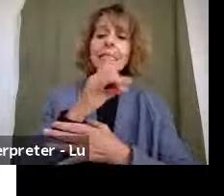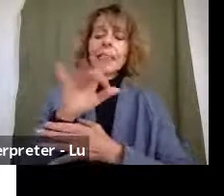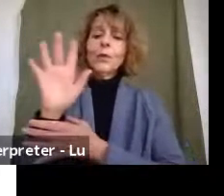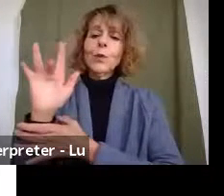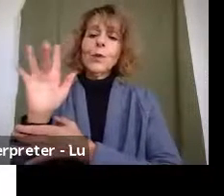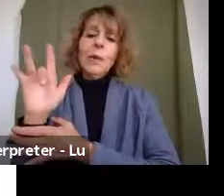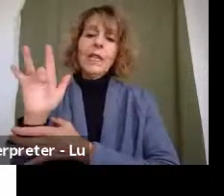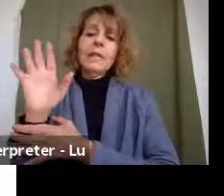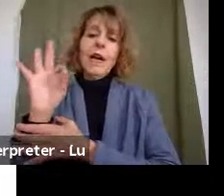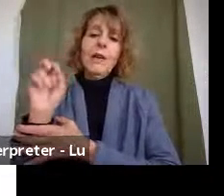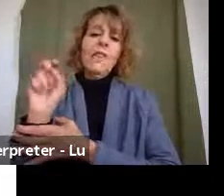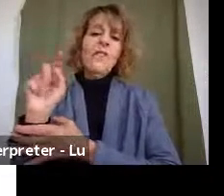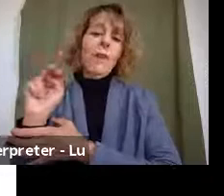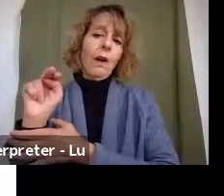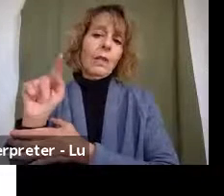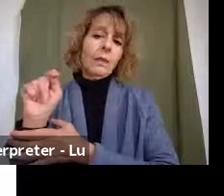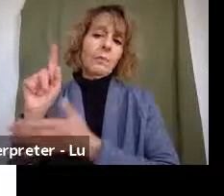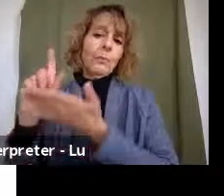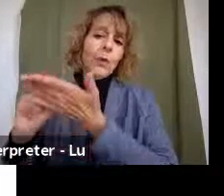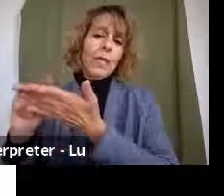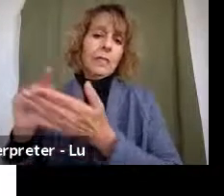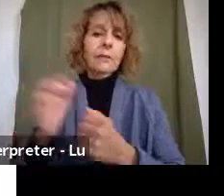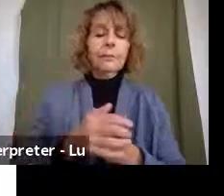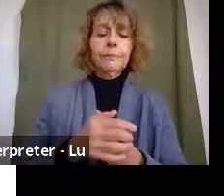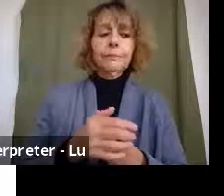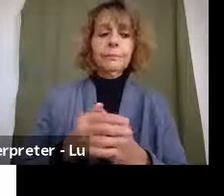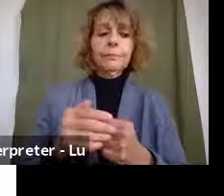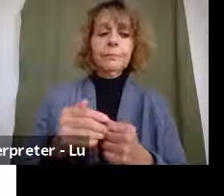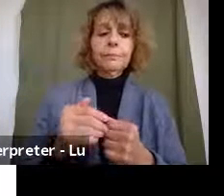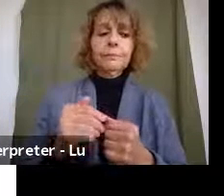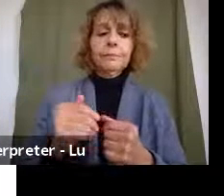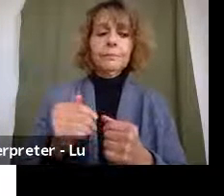The time and talent of staff cannot be